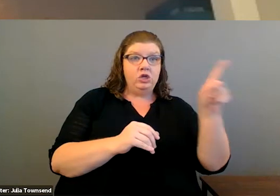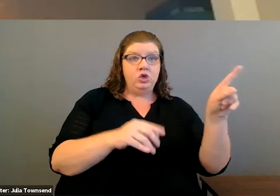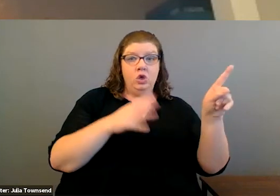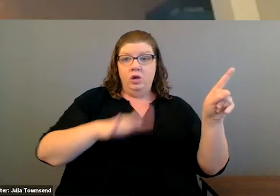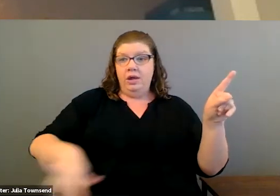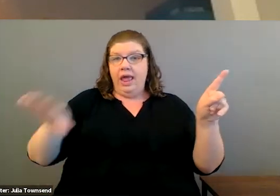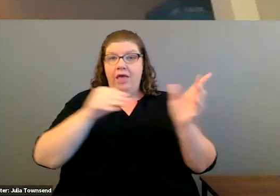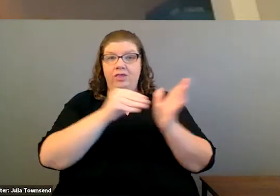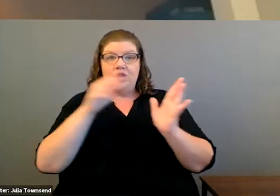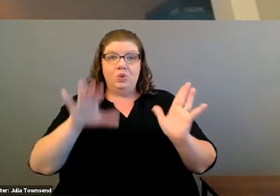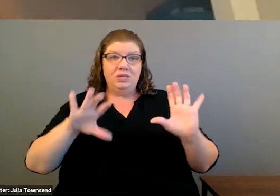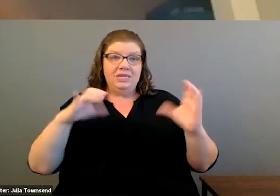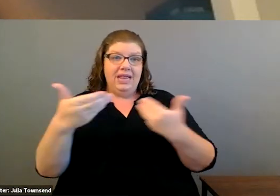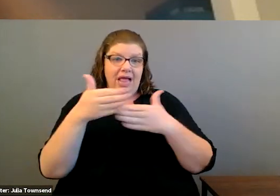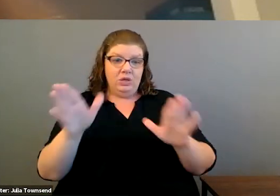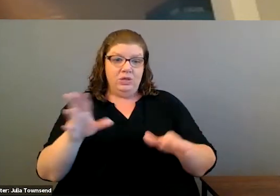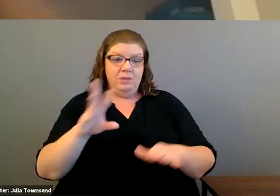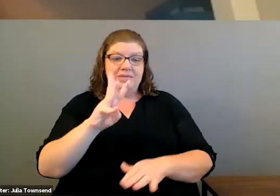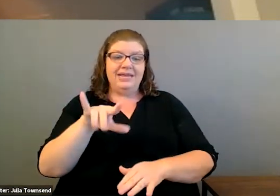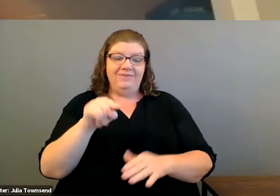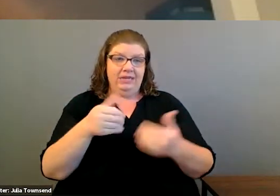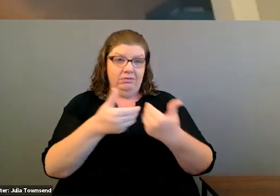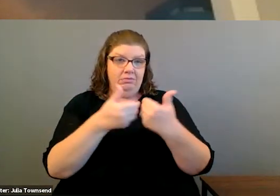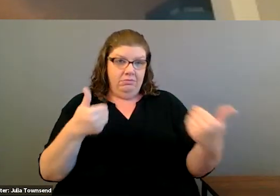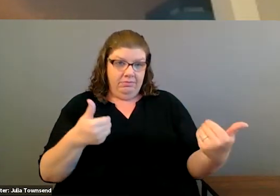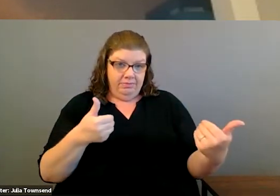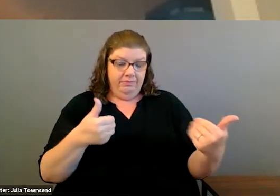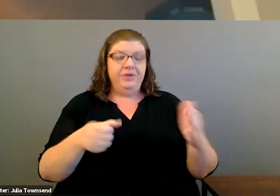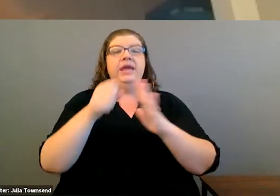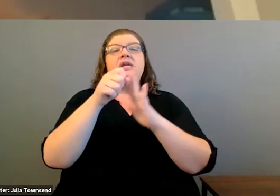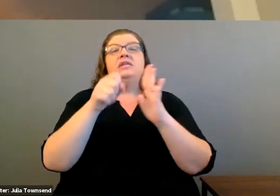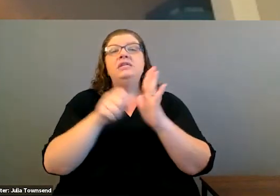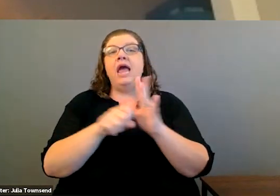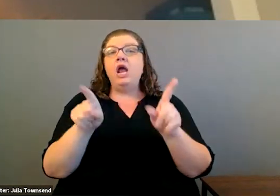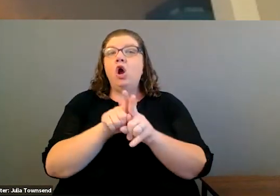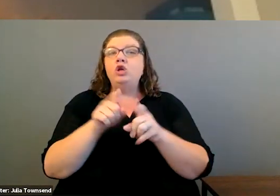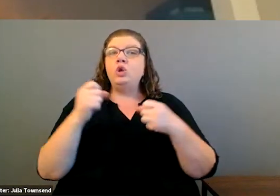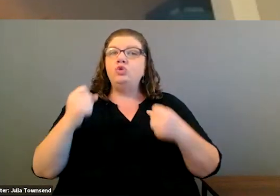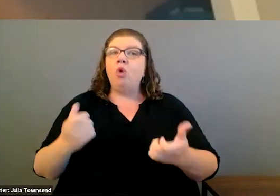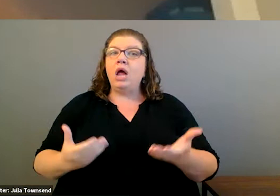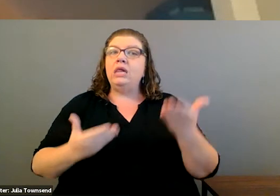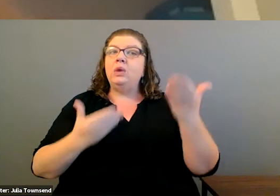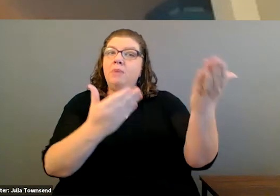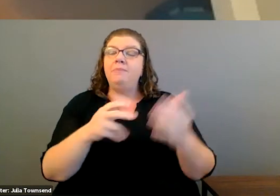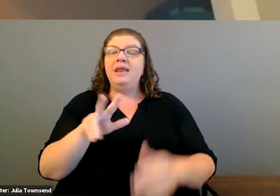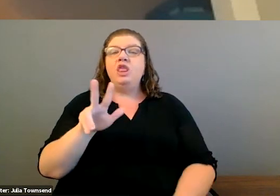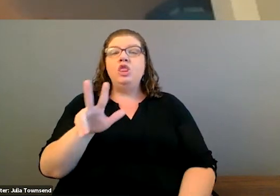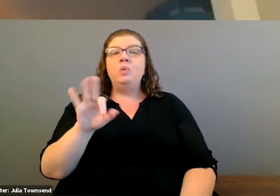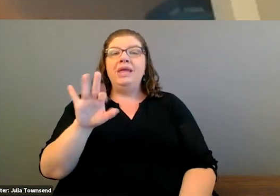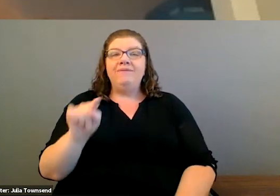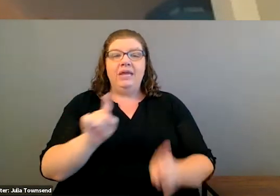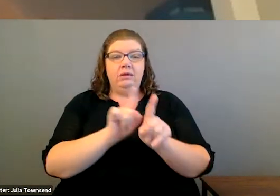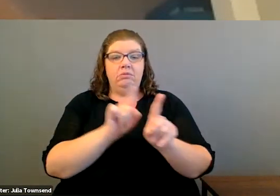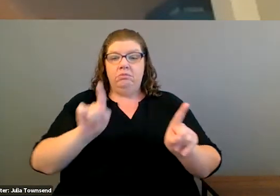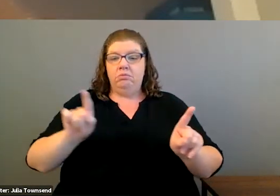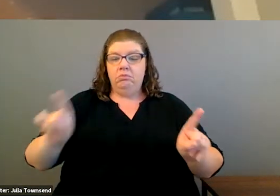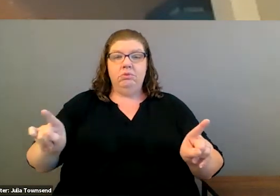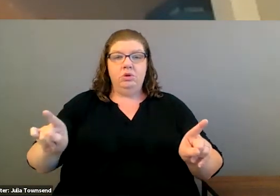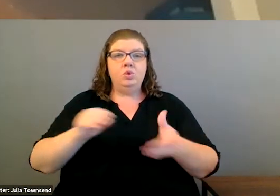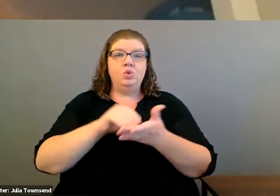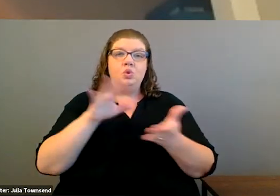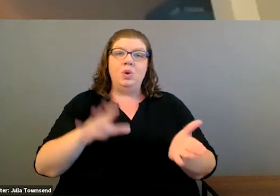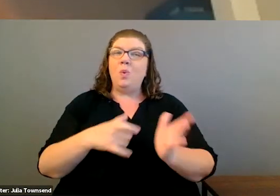students in the classroom. And the state is also strongly recommending a minimum of 3 feet between students. It is no longer